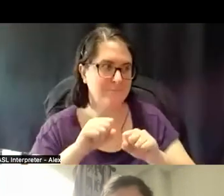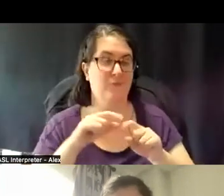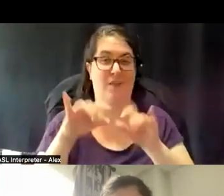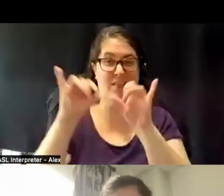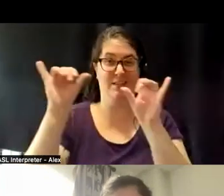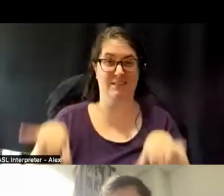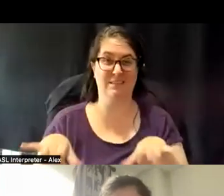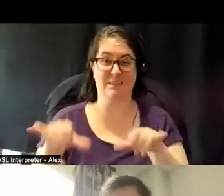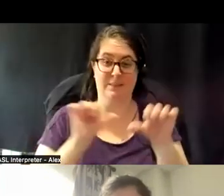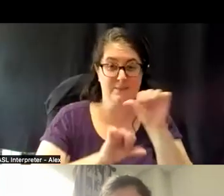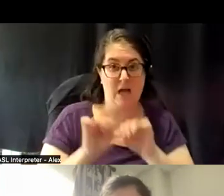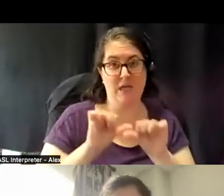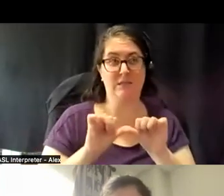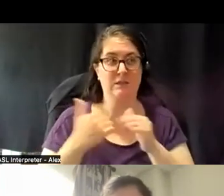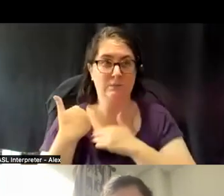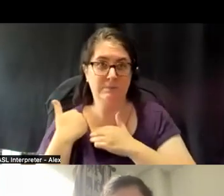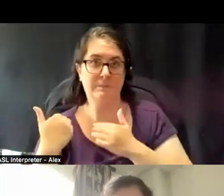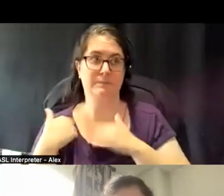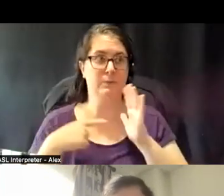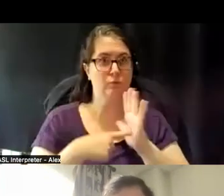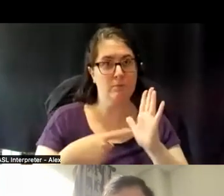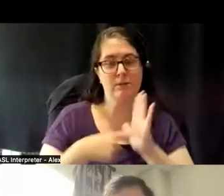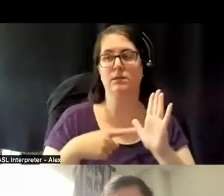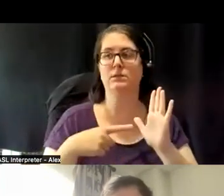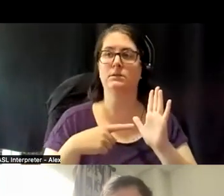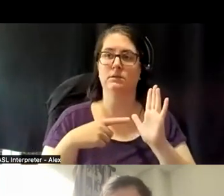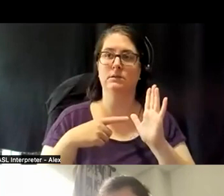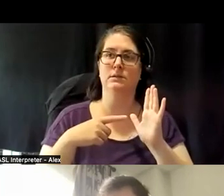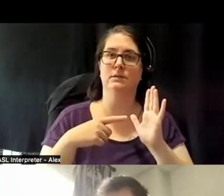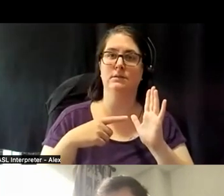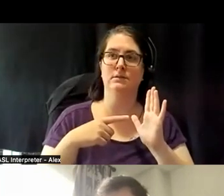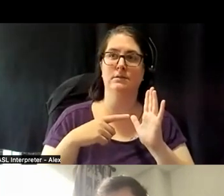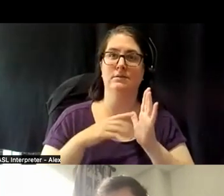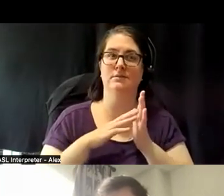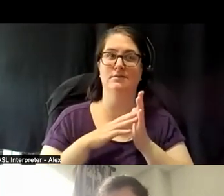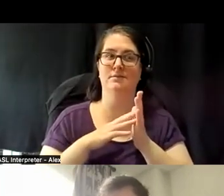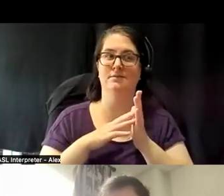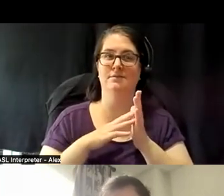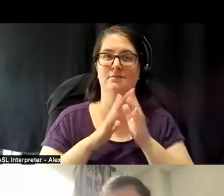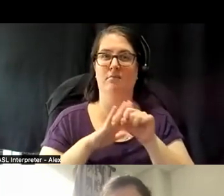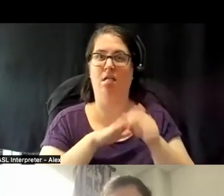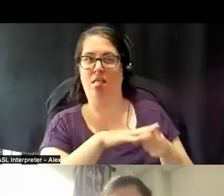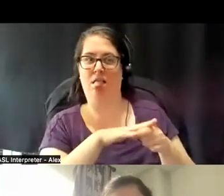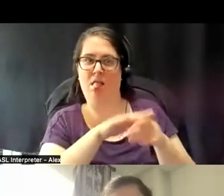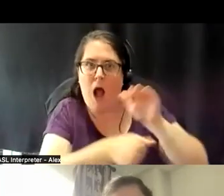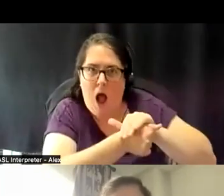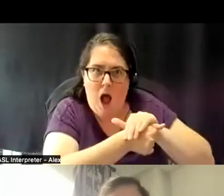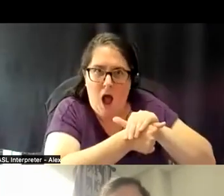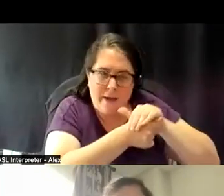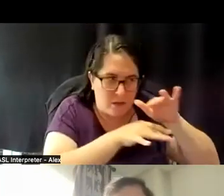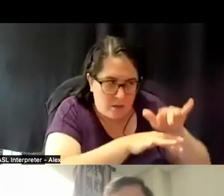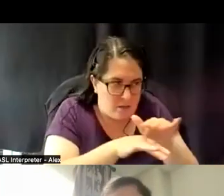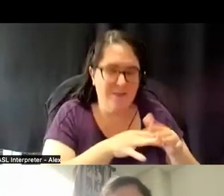of science and stewardship have been sort of forced underground in some ways. And so, you know, a lot